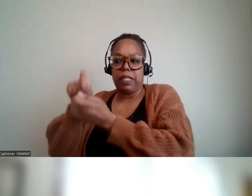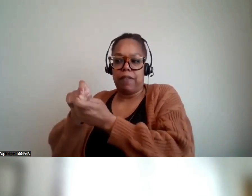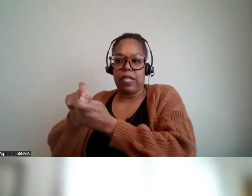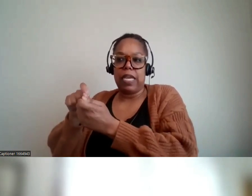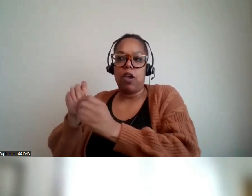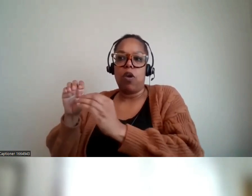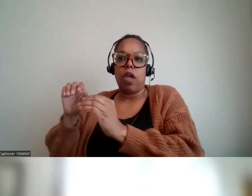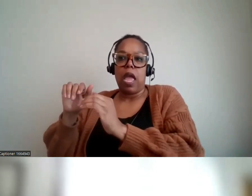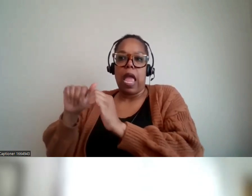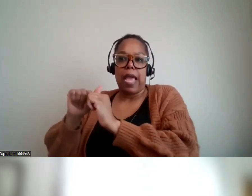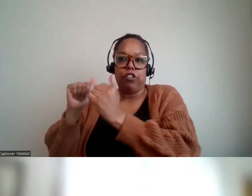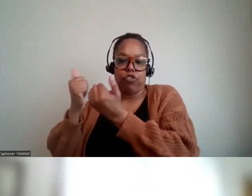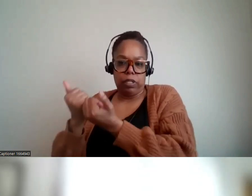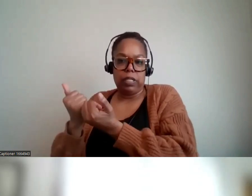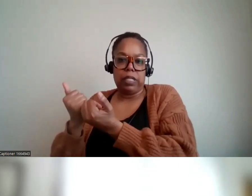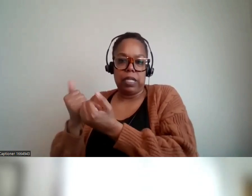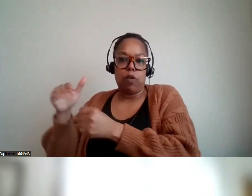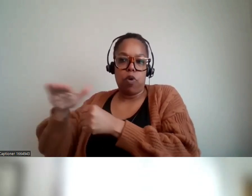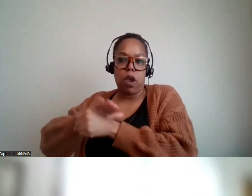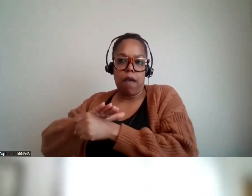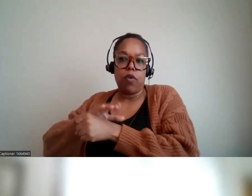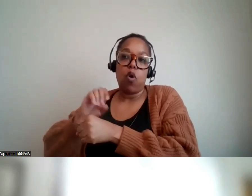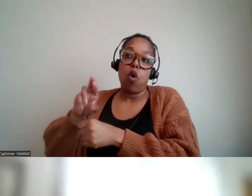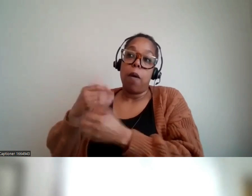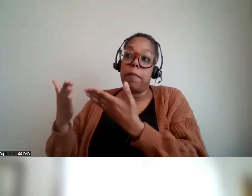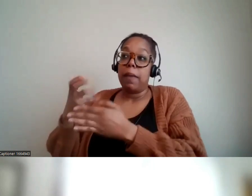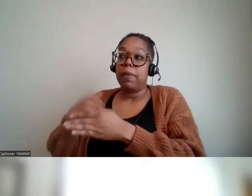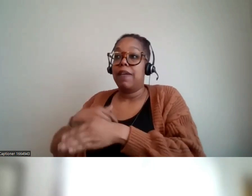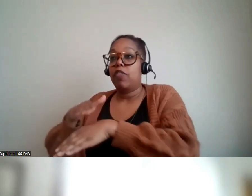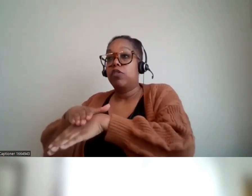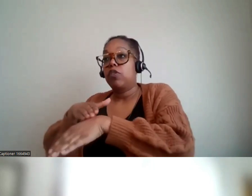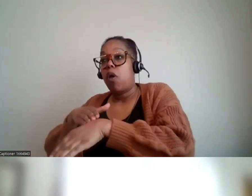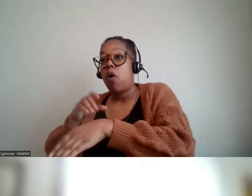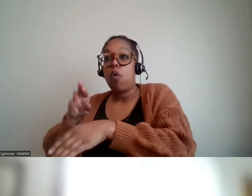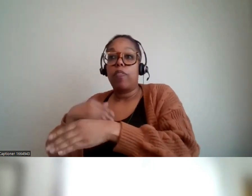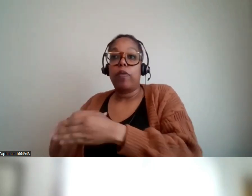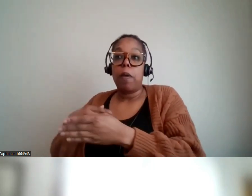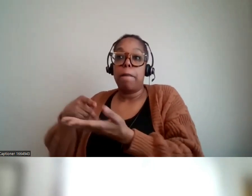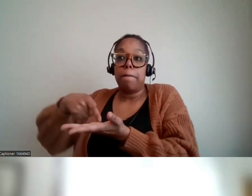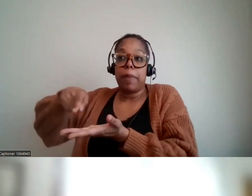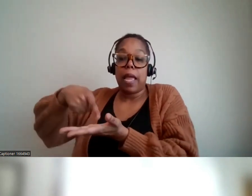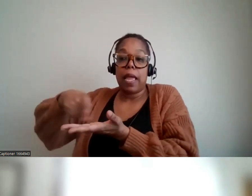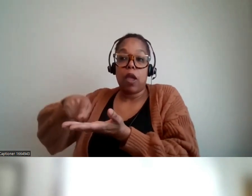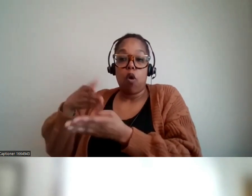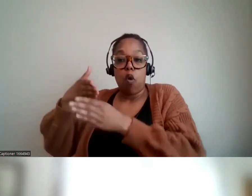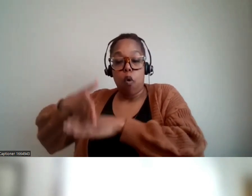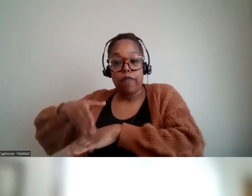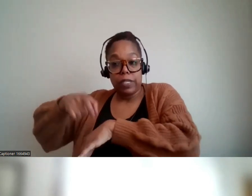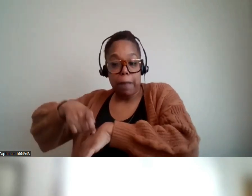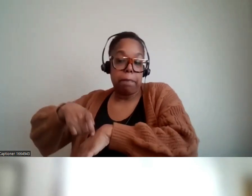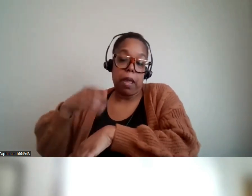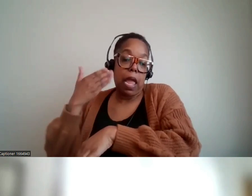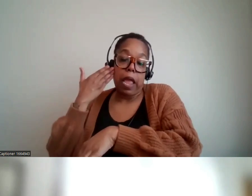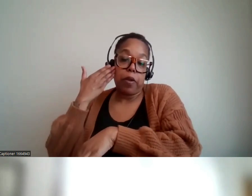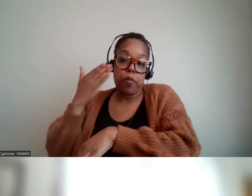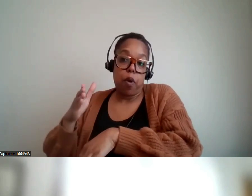they really got to scramble and they're doing a lot of per diem, or they're paying people overtime, and they got to do whatever they got to do. So I'm not going to say